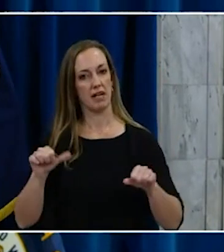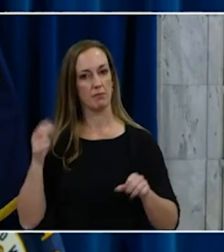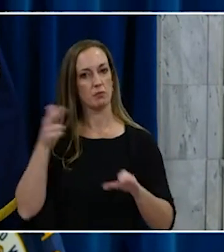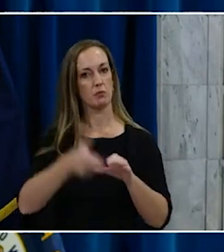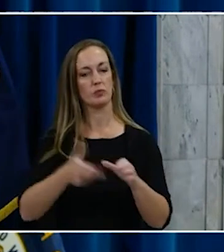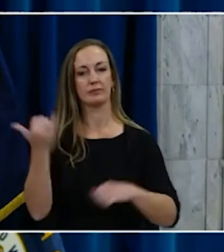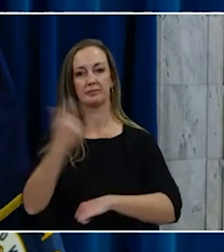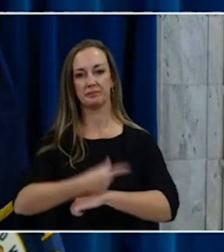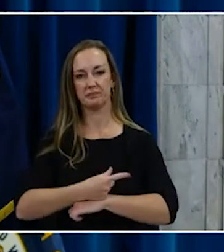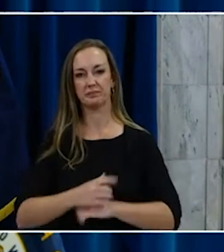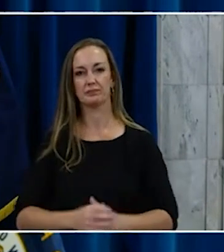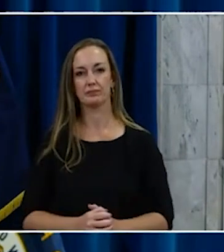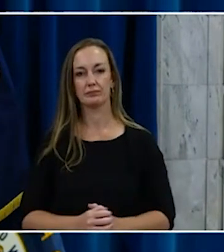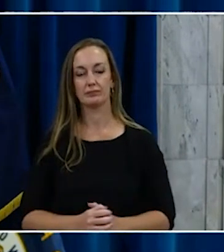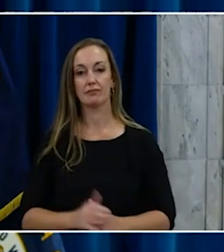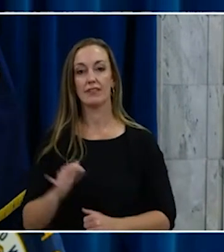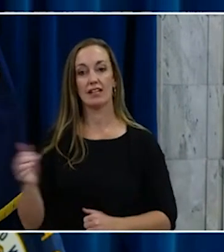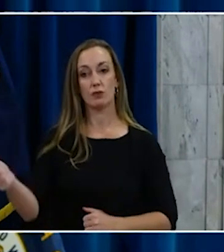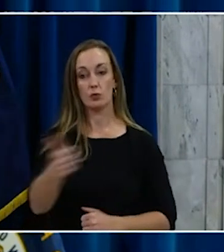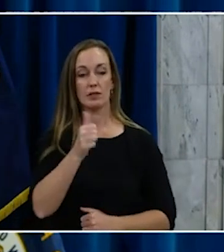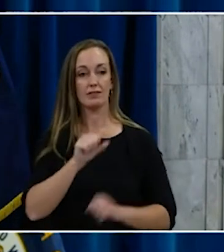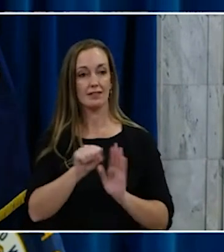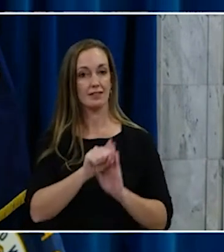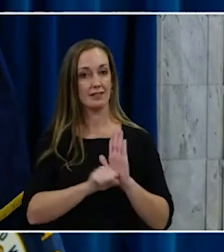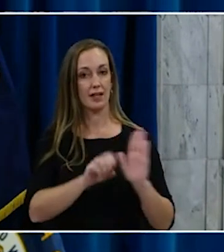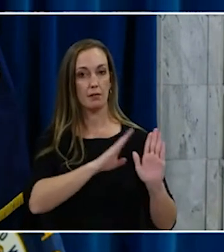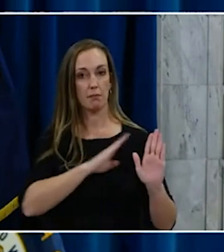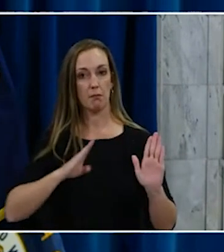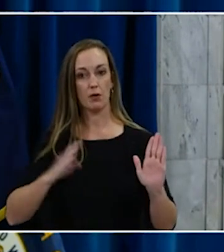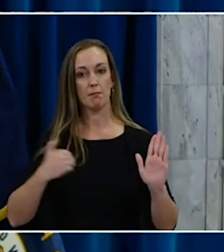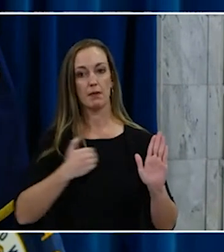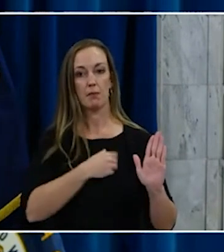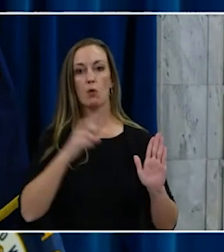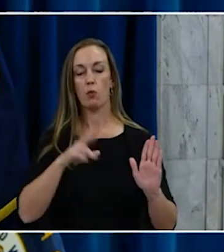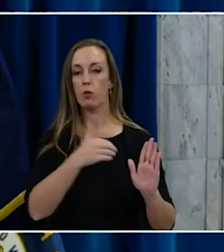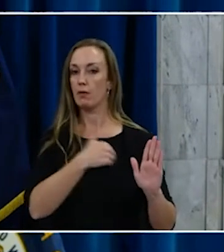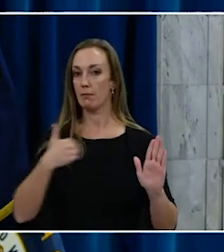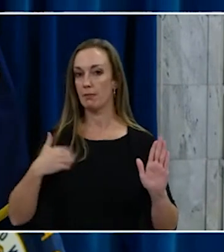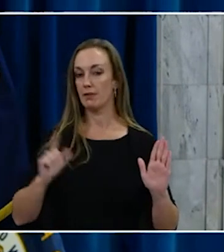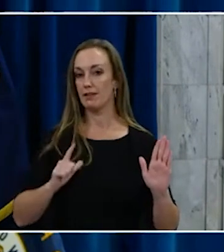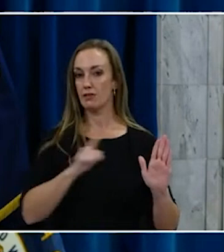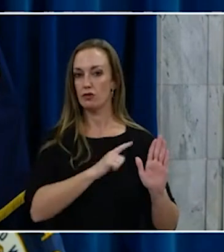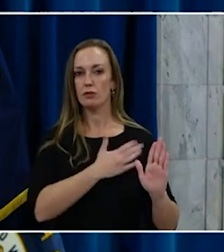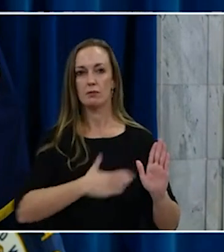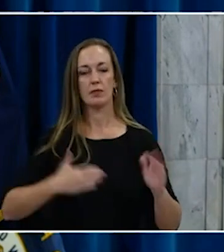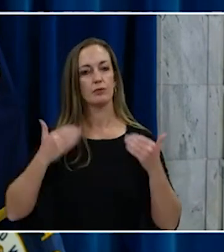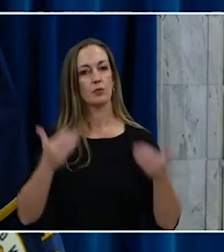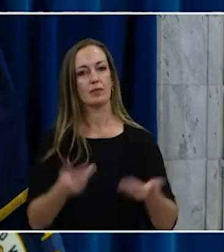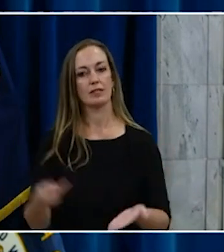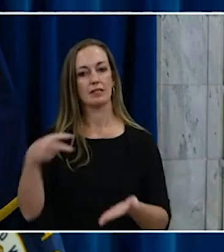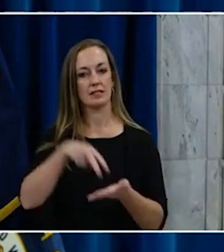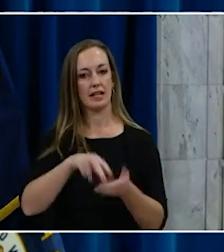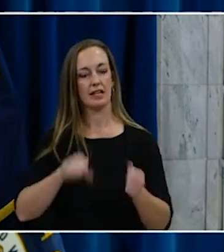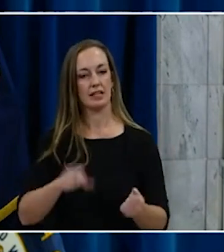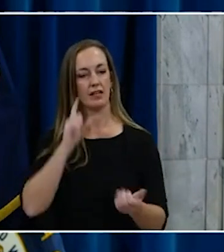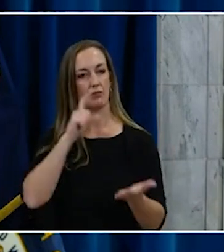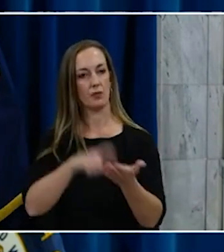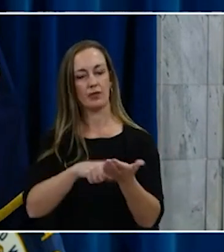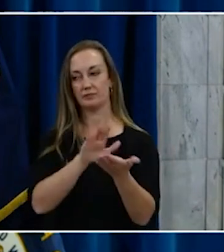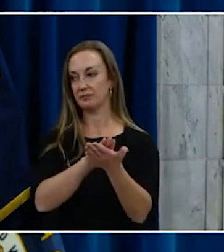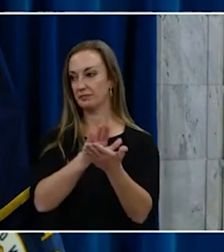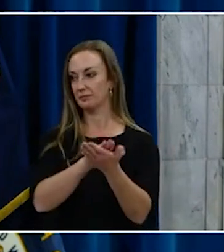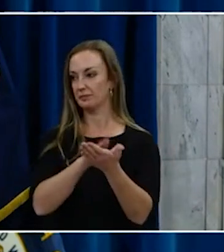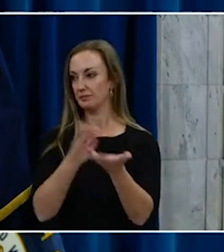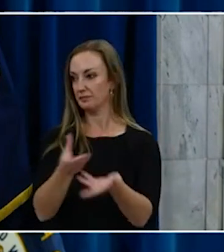today. If you're a state board member or a General Assembly member, please stand so we can recognize you.